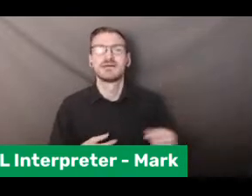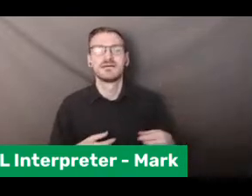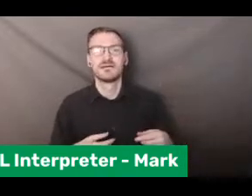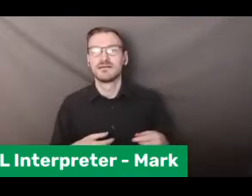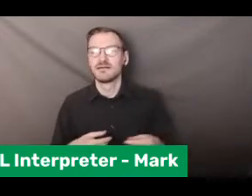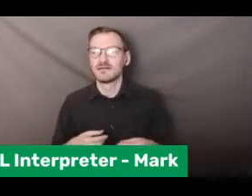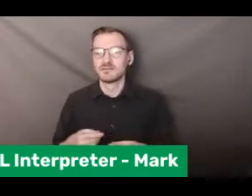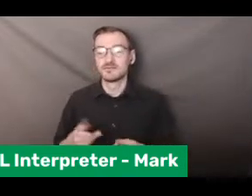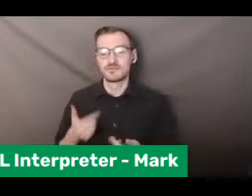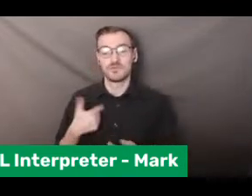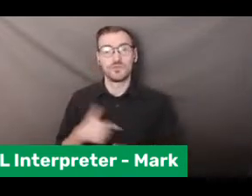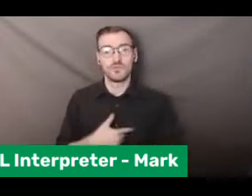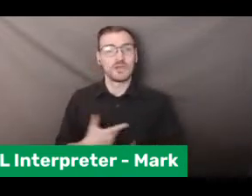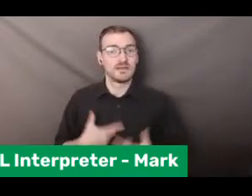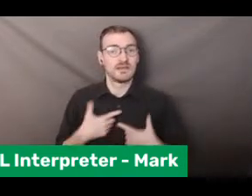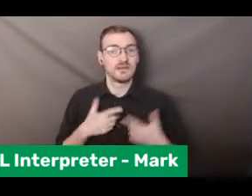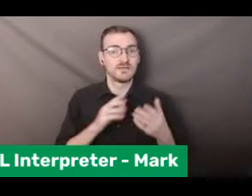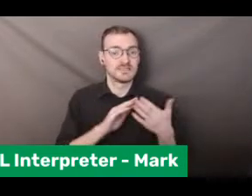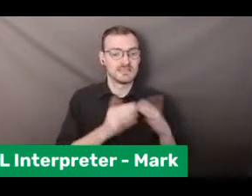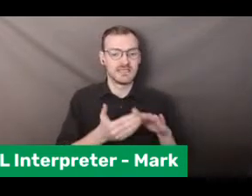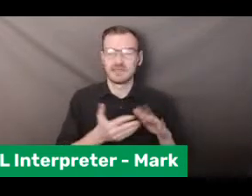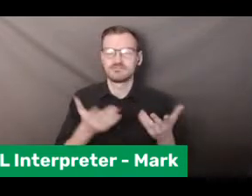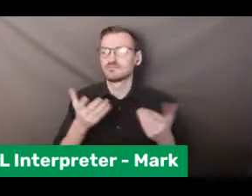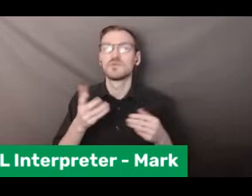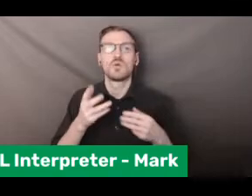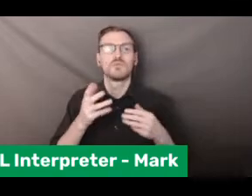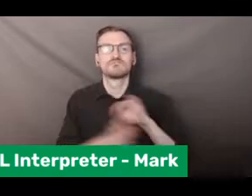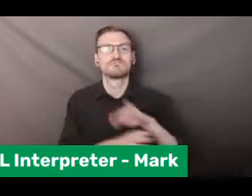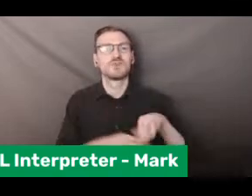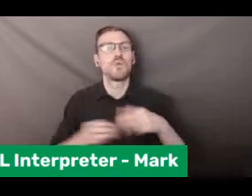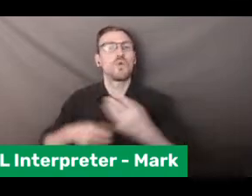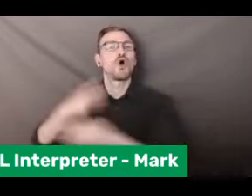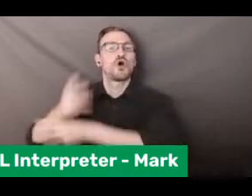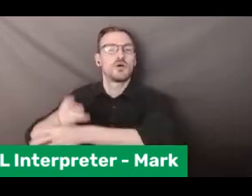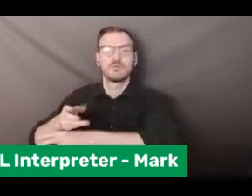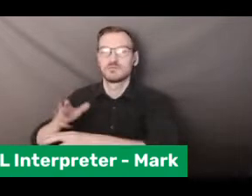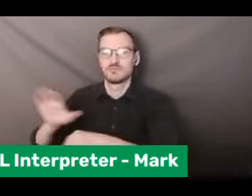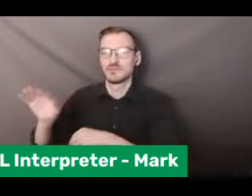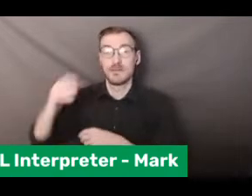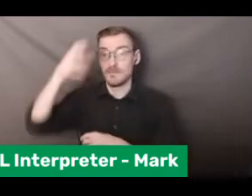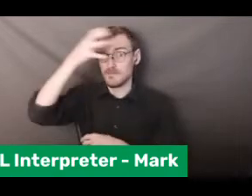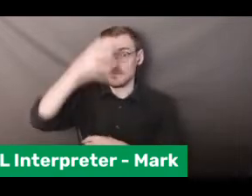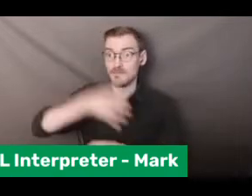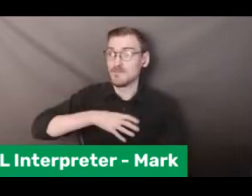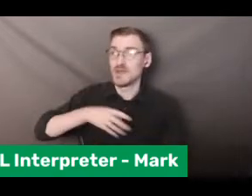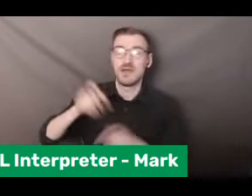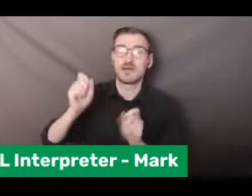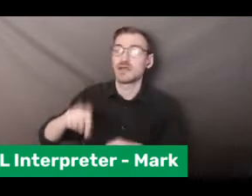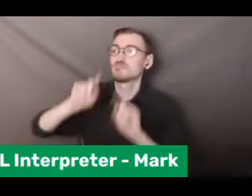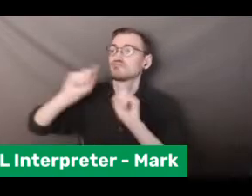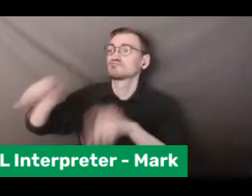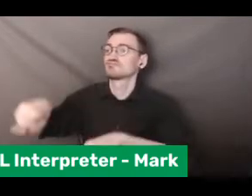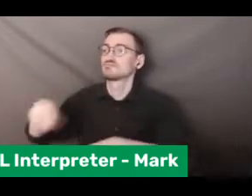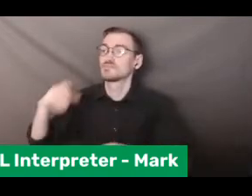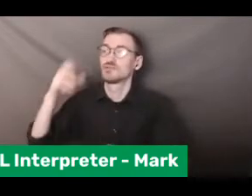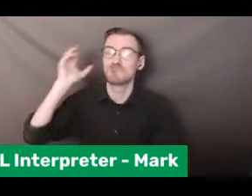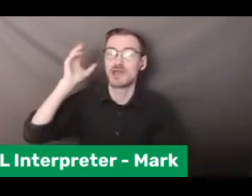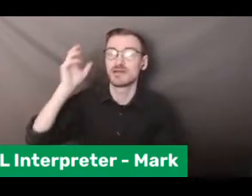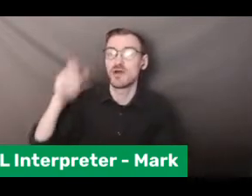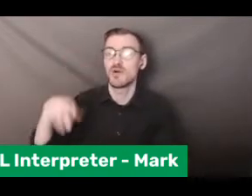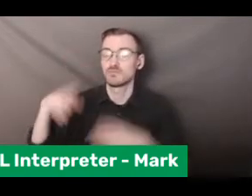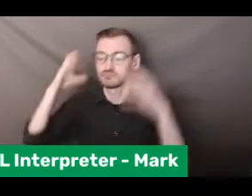where men can go on radio, on TV, on camera,